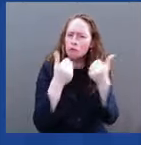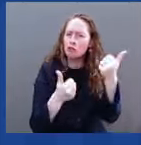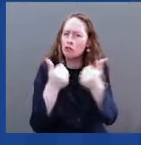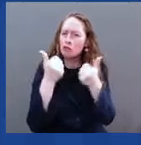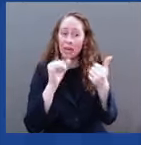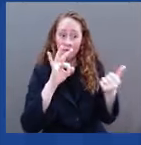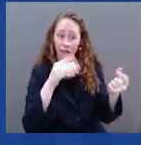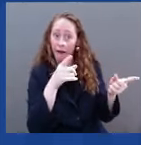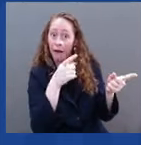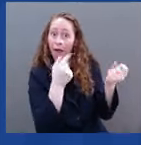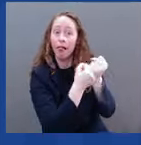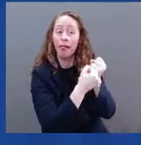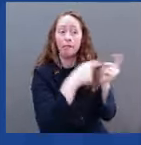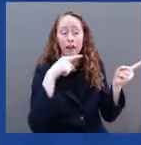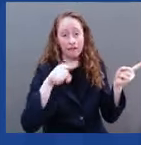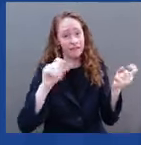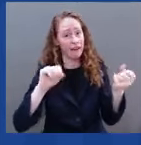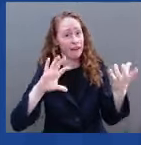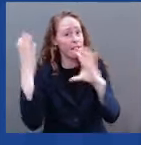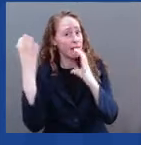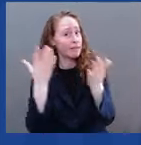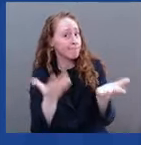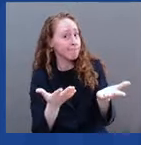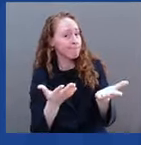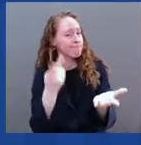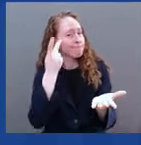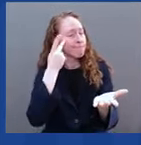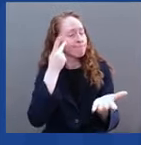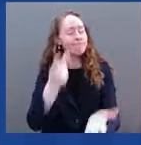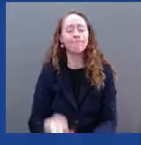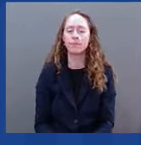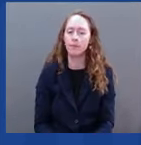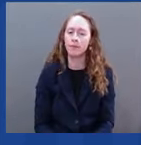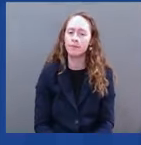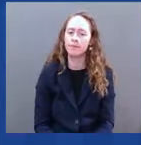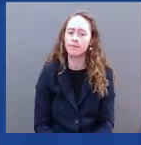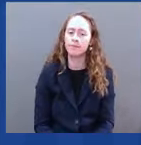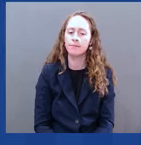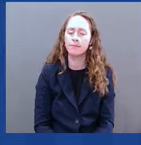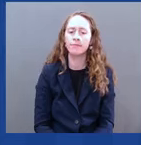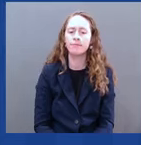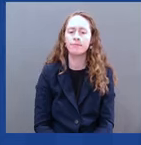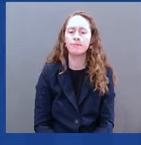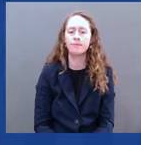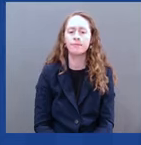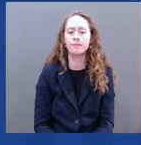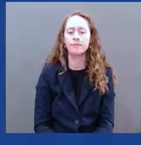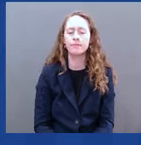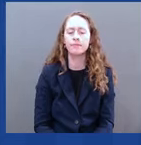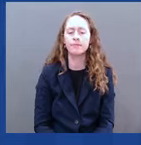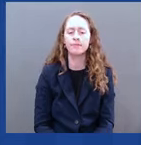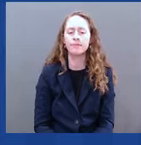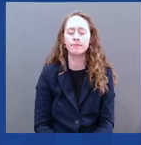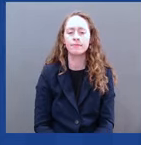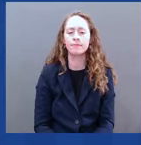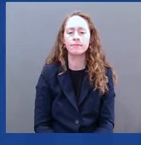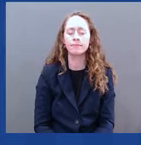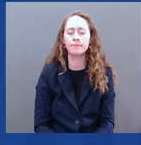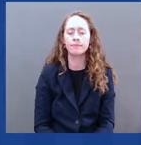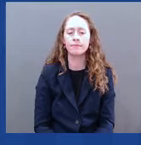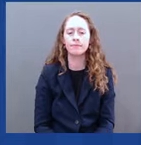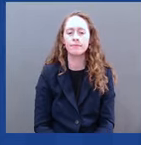I am not going to comment on any detail about what we know or don't know as a consequence of that